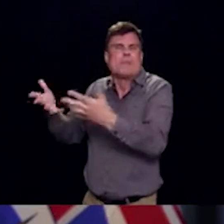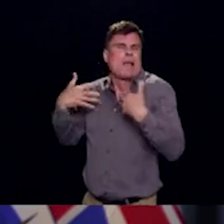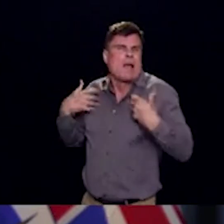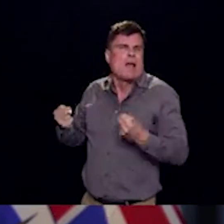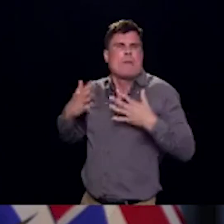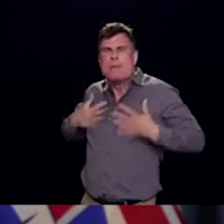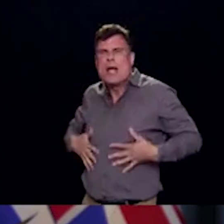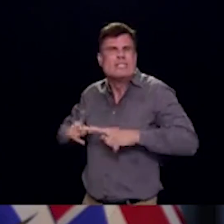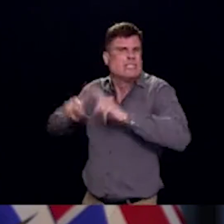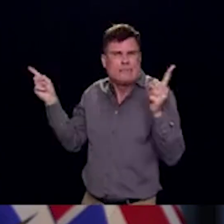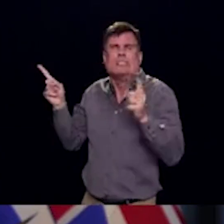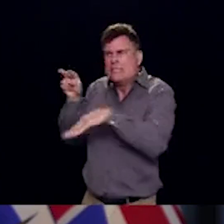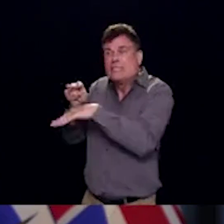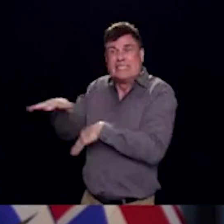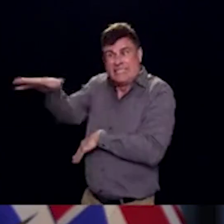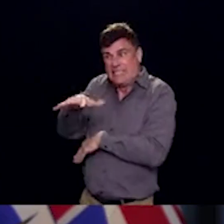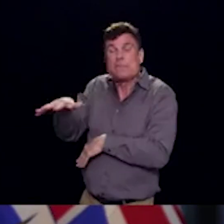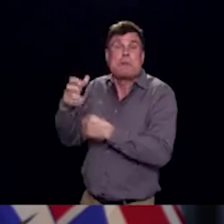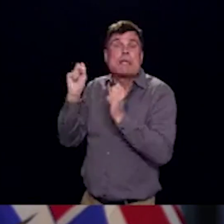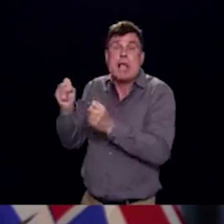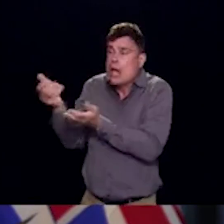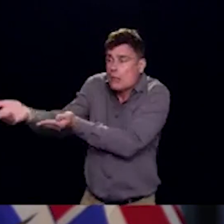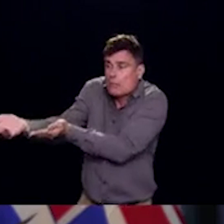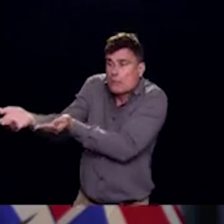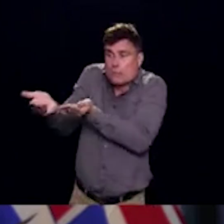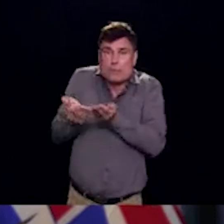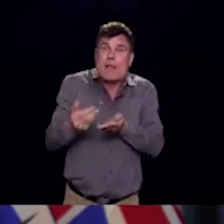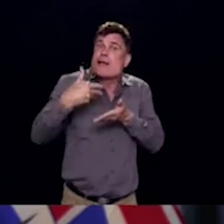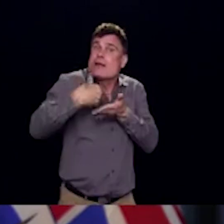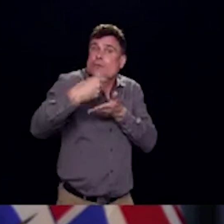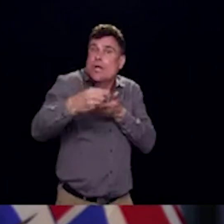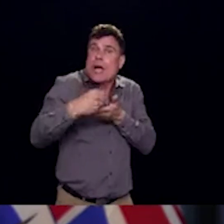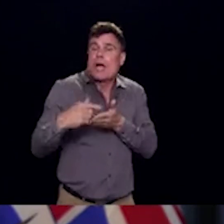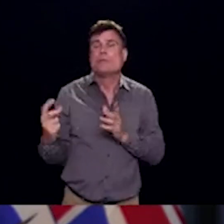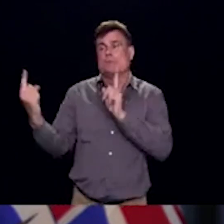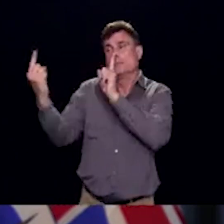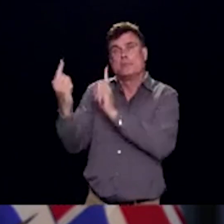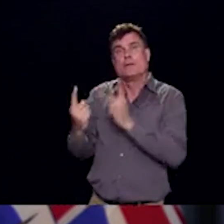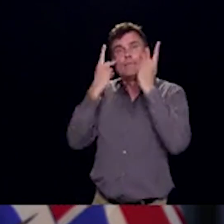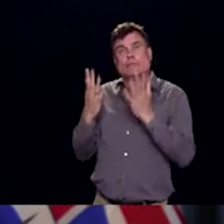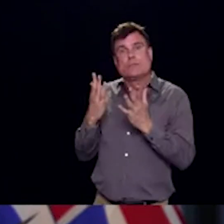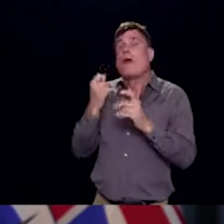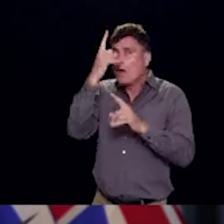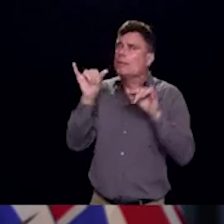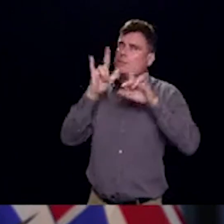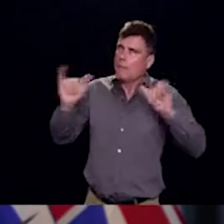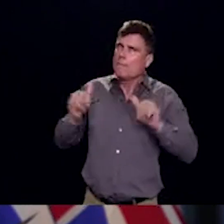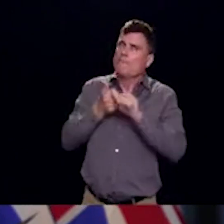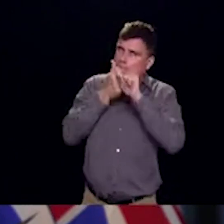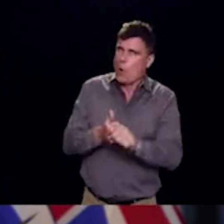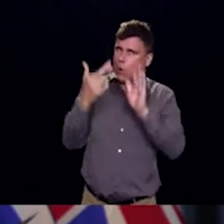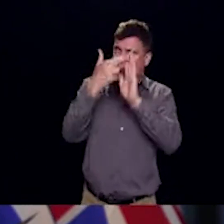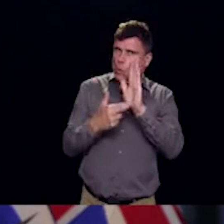visits outside assisted living facilities, but will need to follow public health precautions in doing that. In addition, we